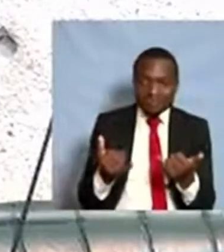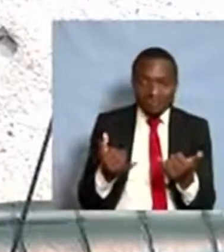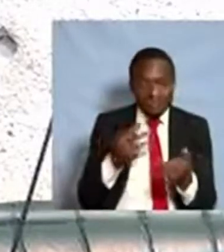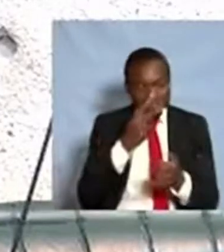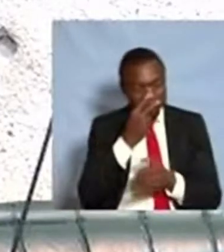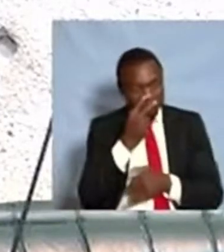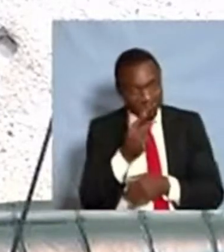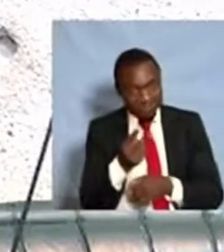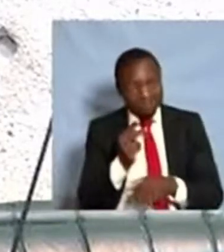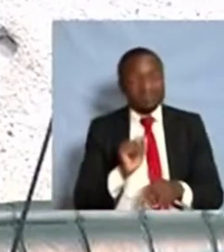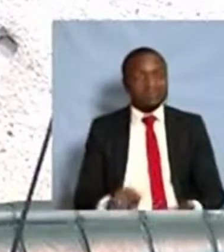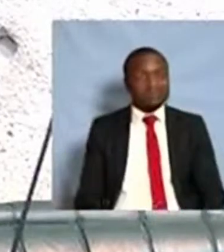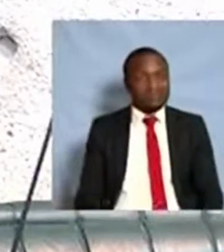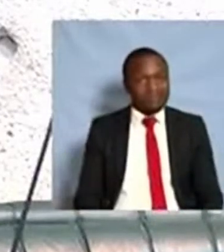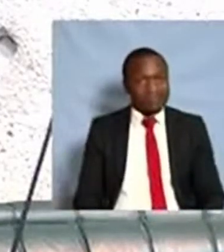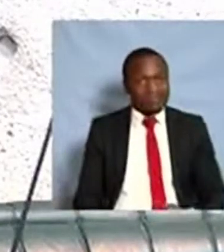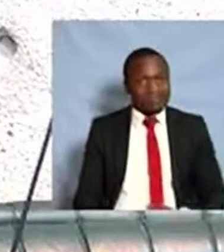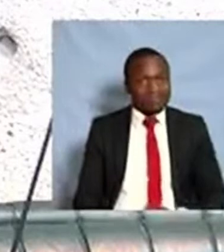seeing